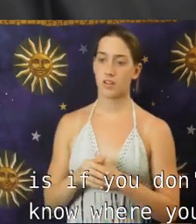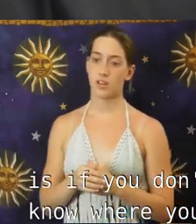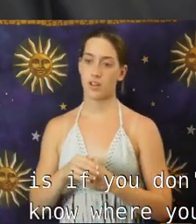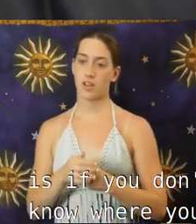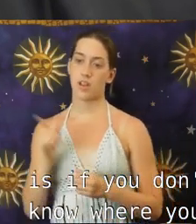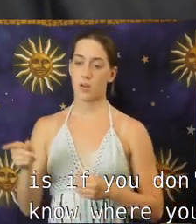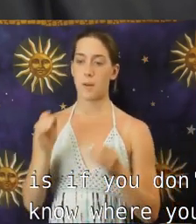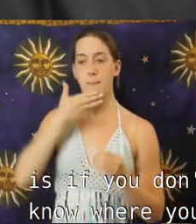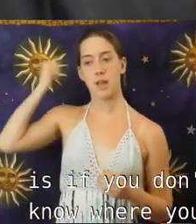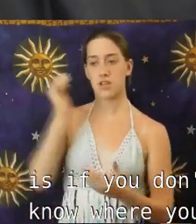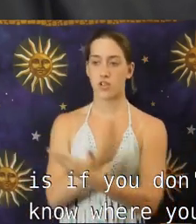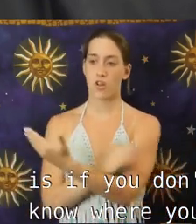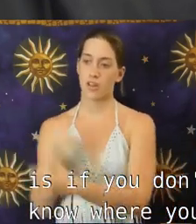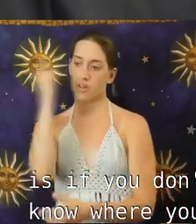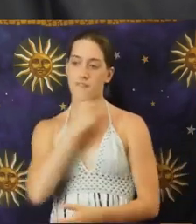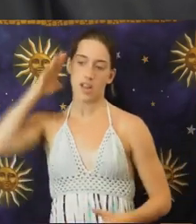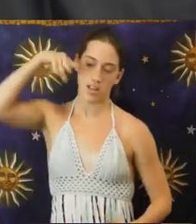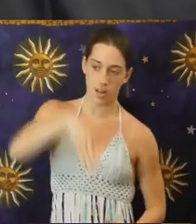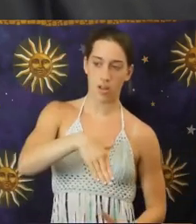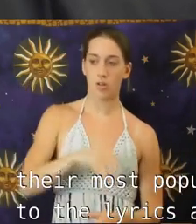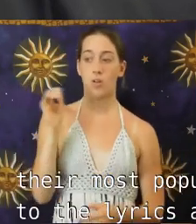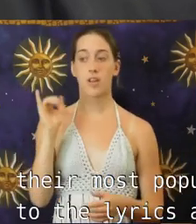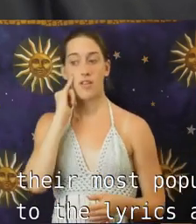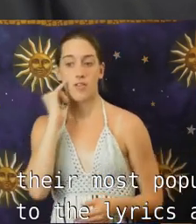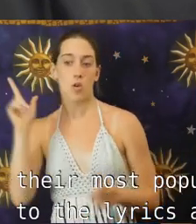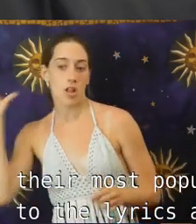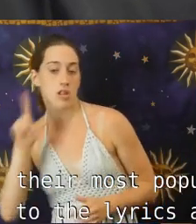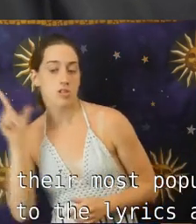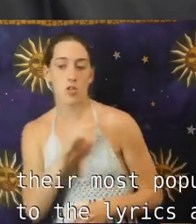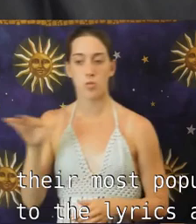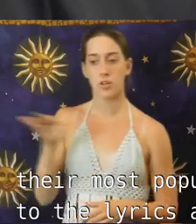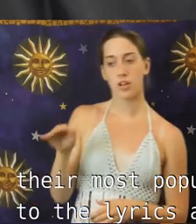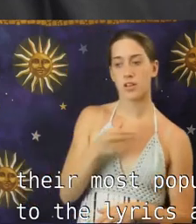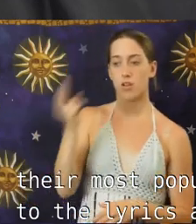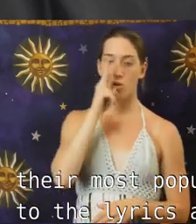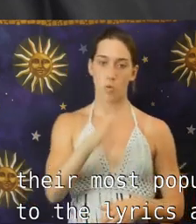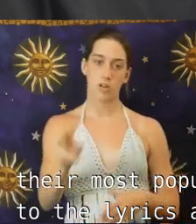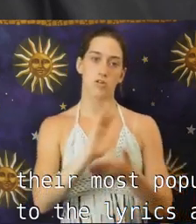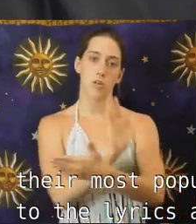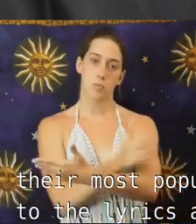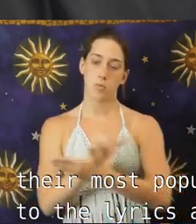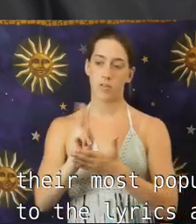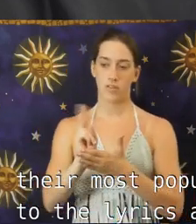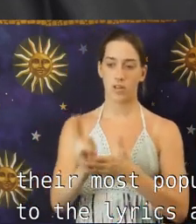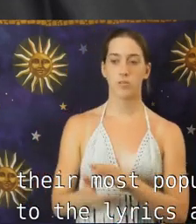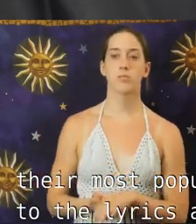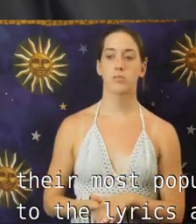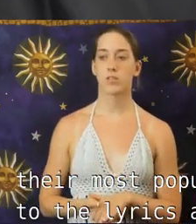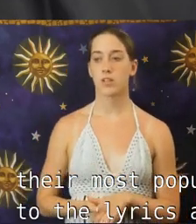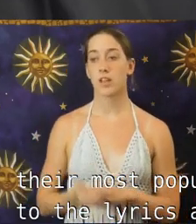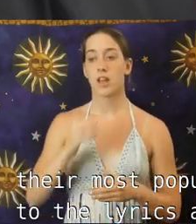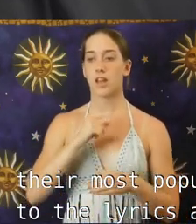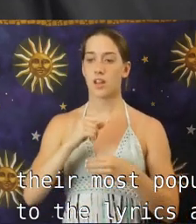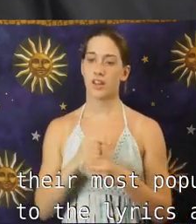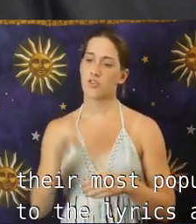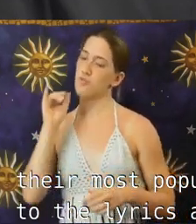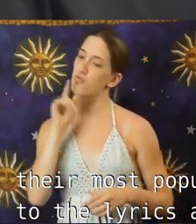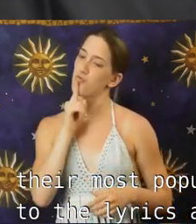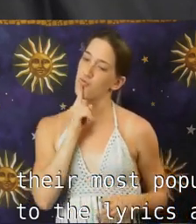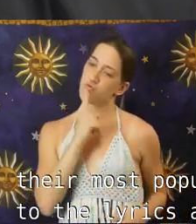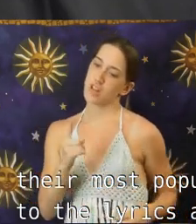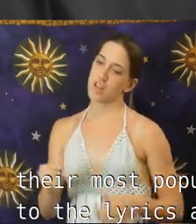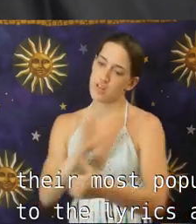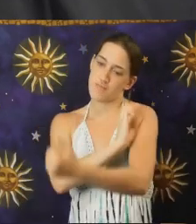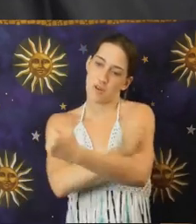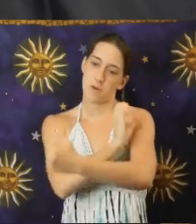you've been, but their most popular song is Face Down, which if you listen to the lyrics and even if you